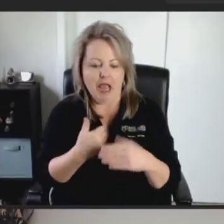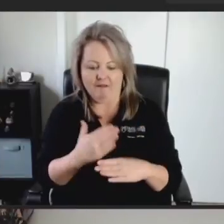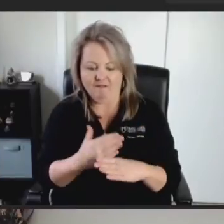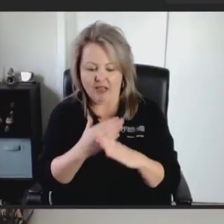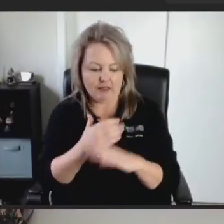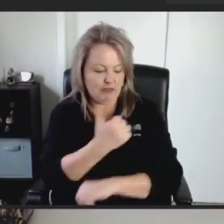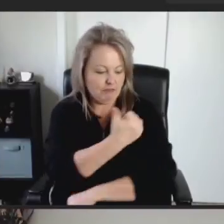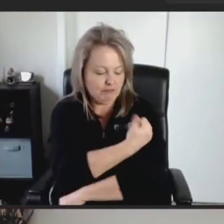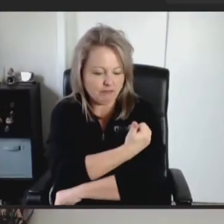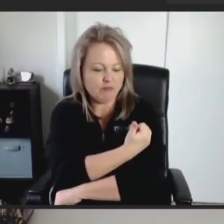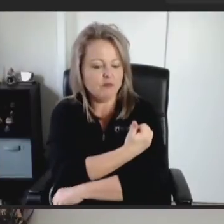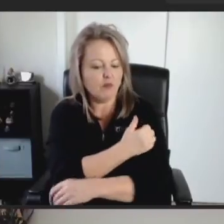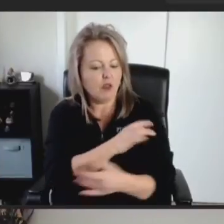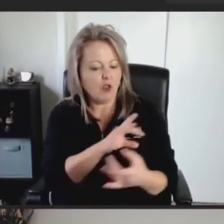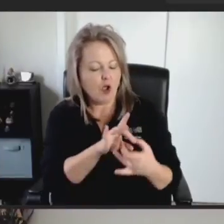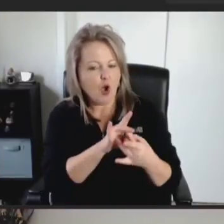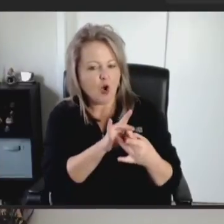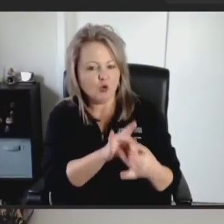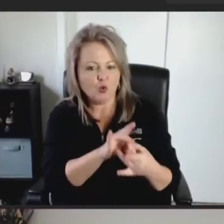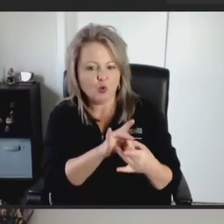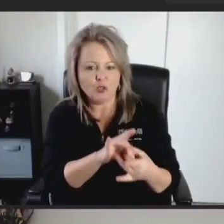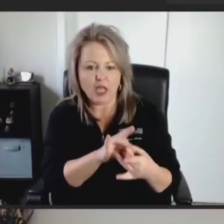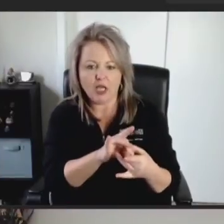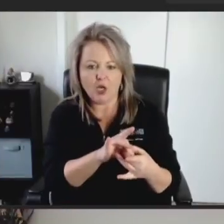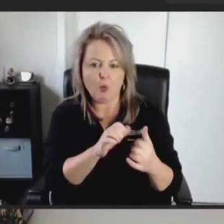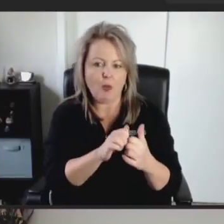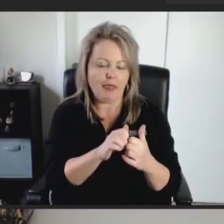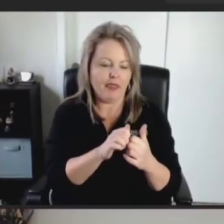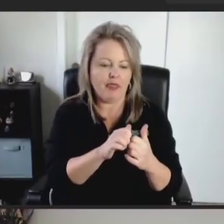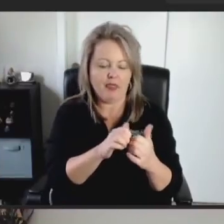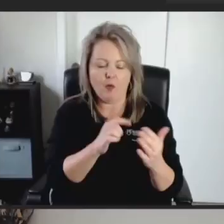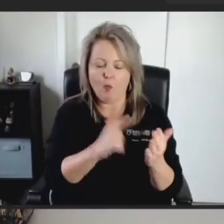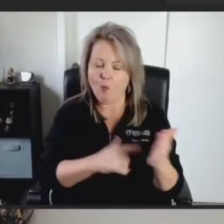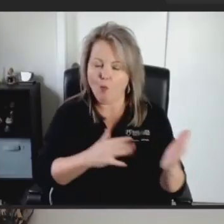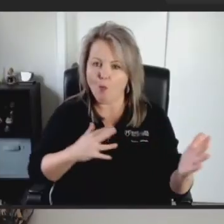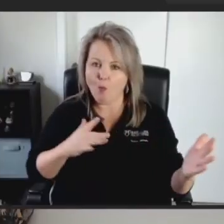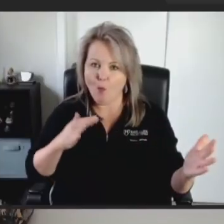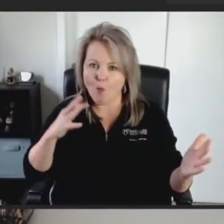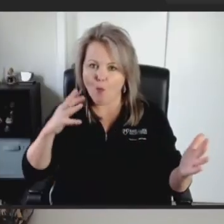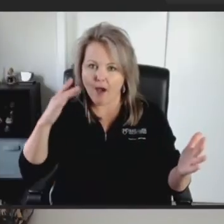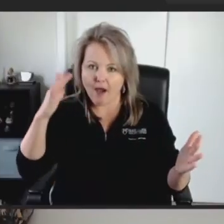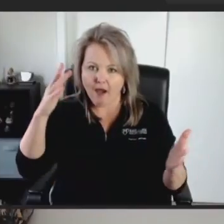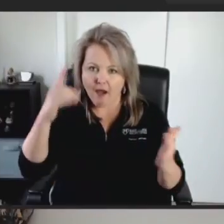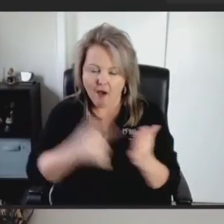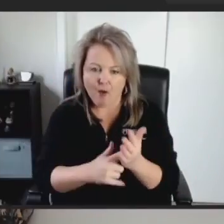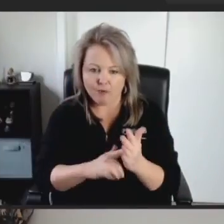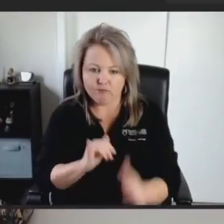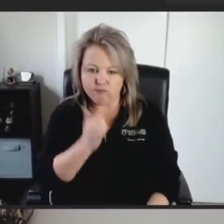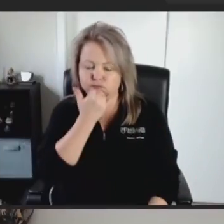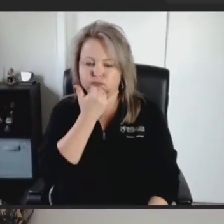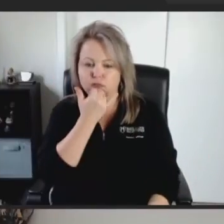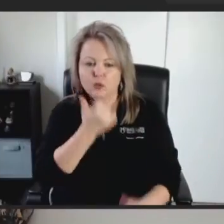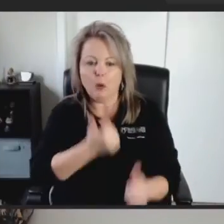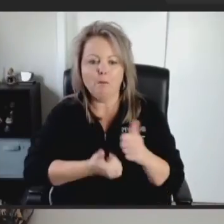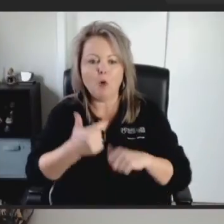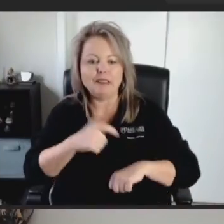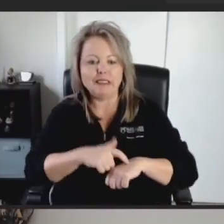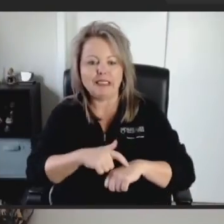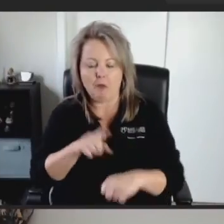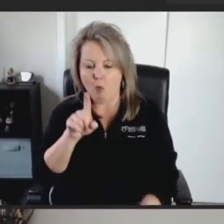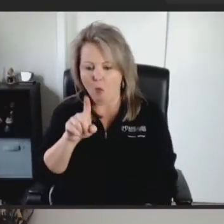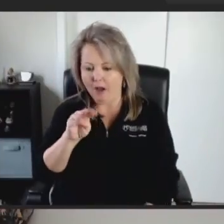were associated with some rare conditions, most of the time, once you've administered 1 million